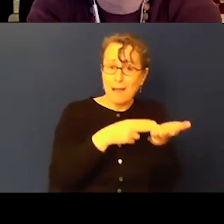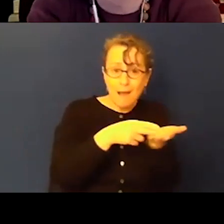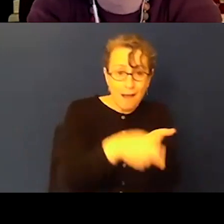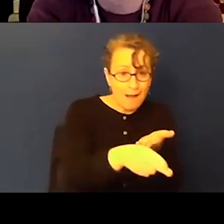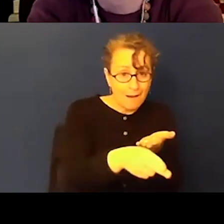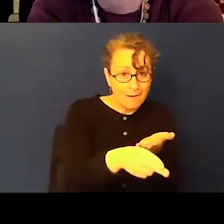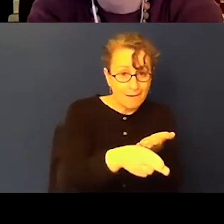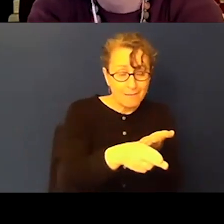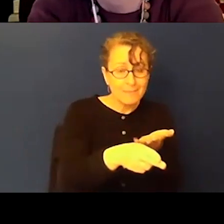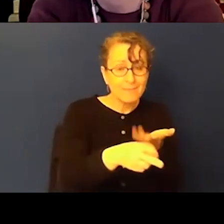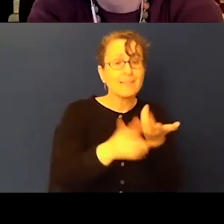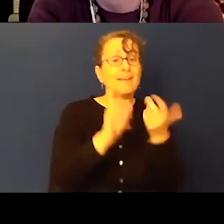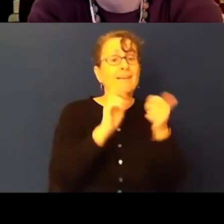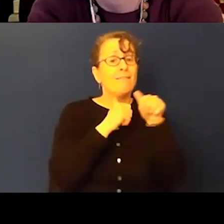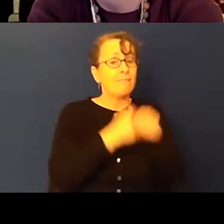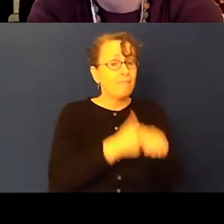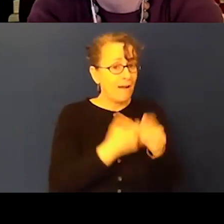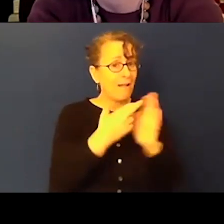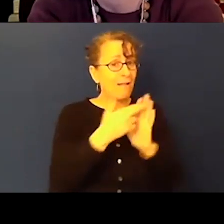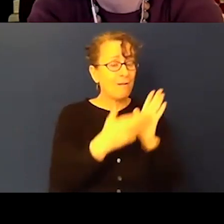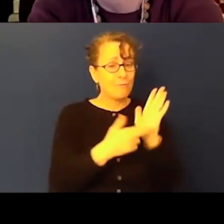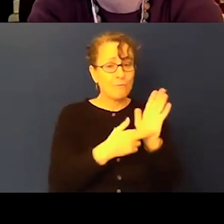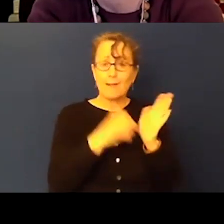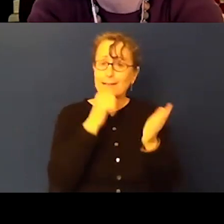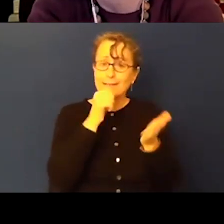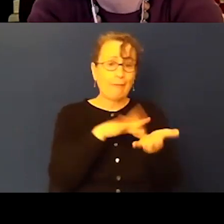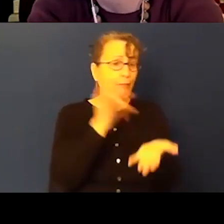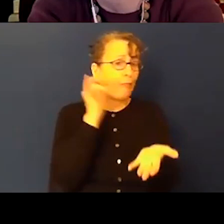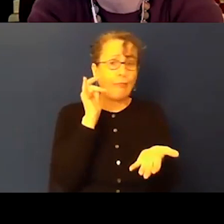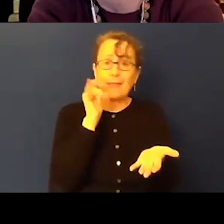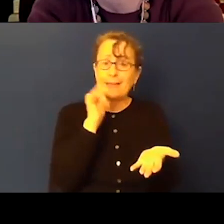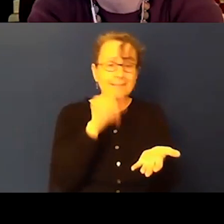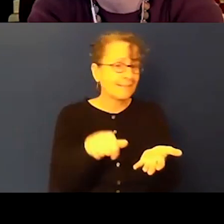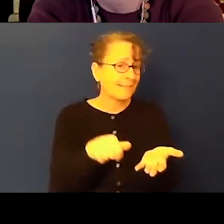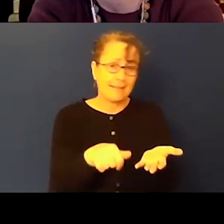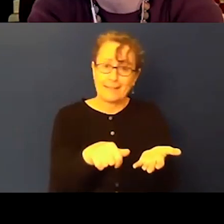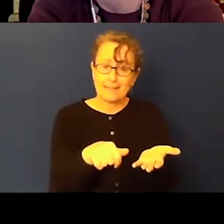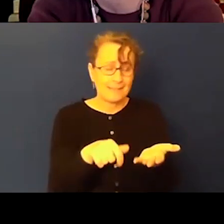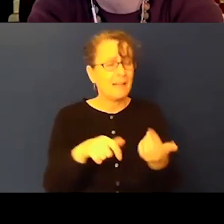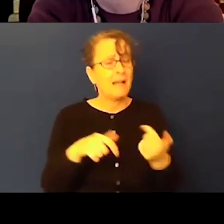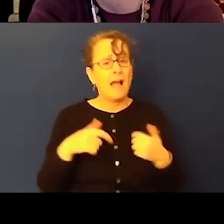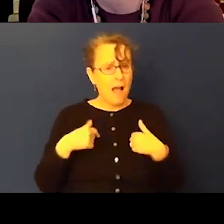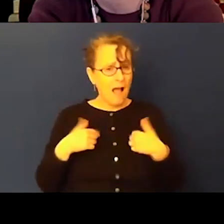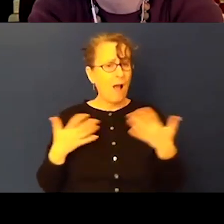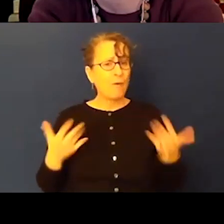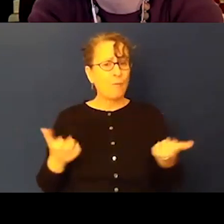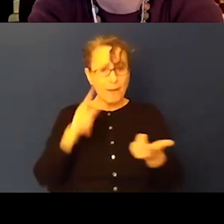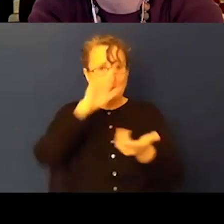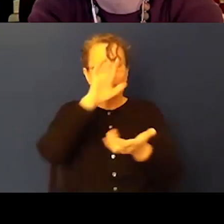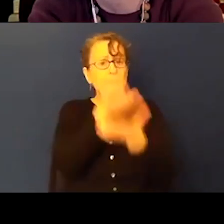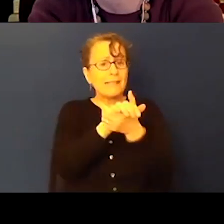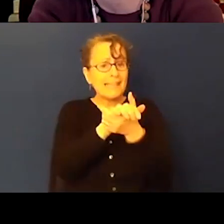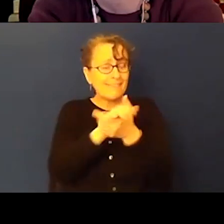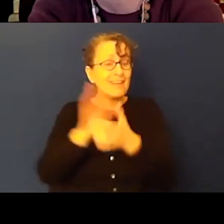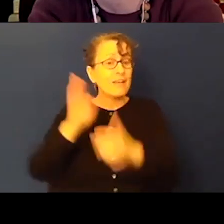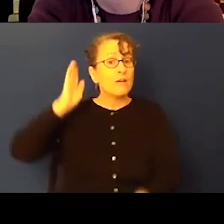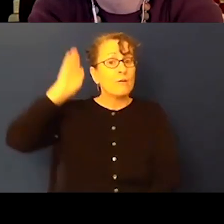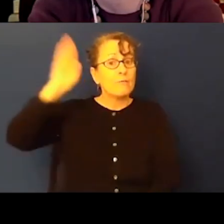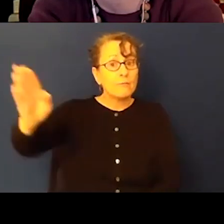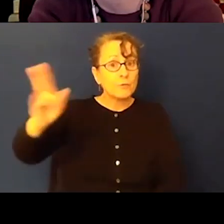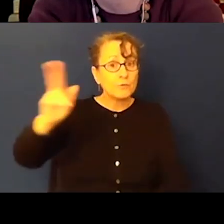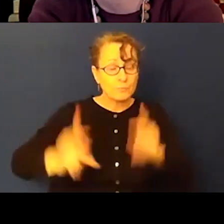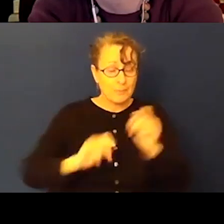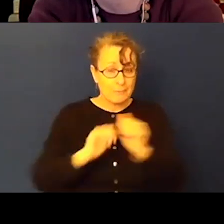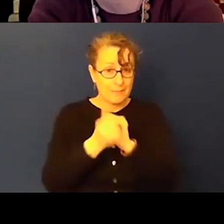and I would like to think, and I do think that like future people who are going to run for the select board are not running for the select board because they